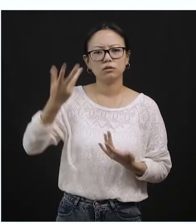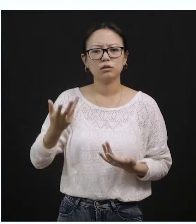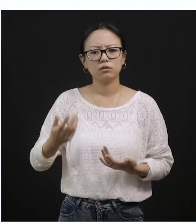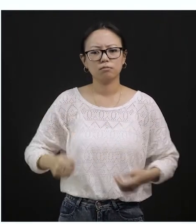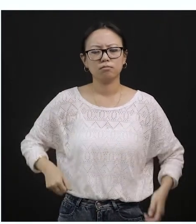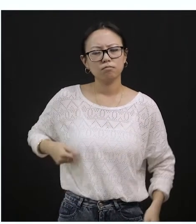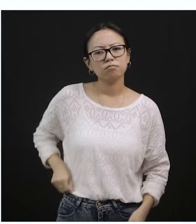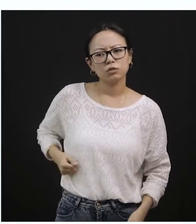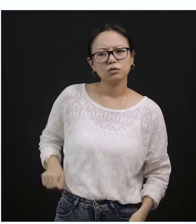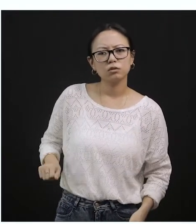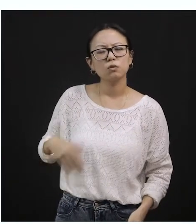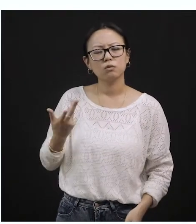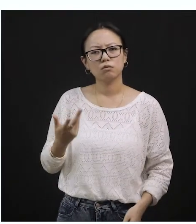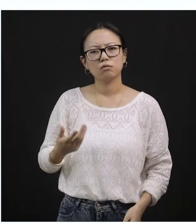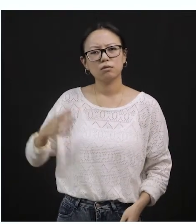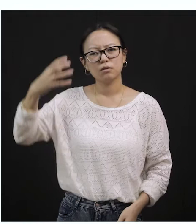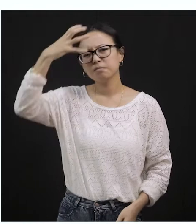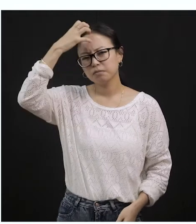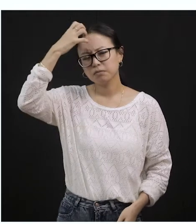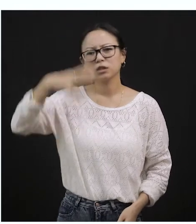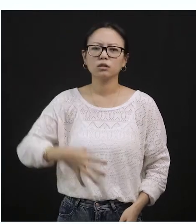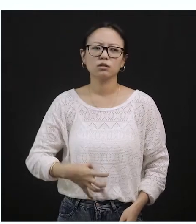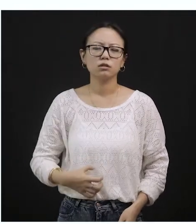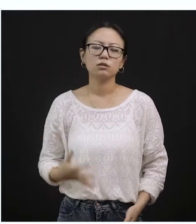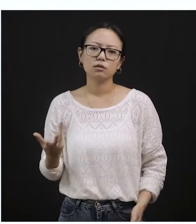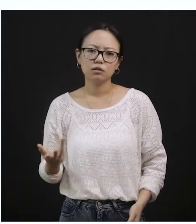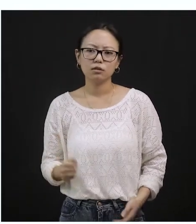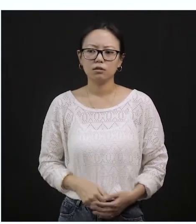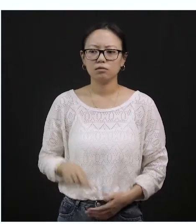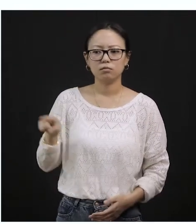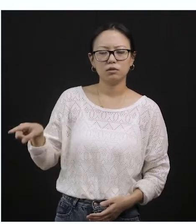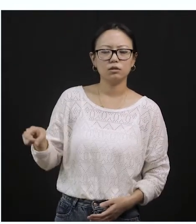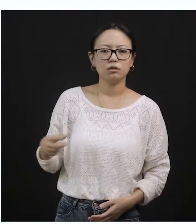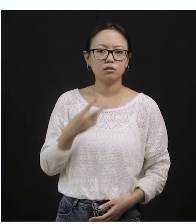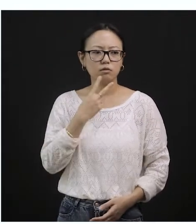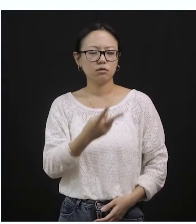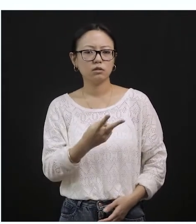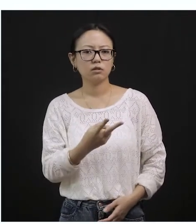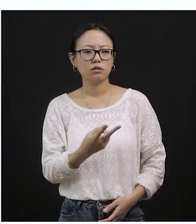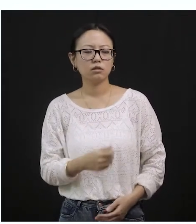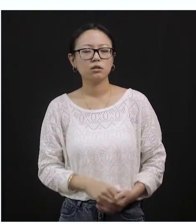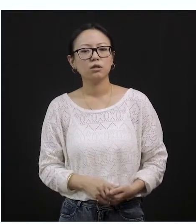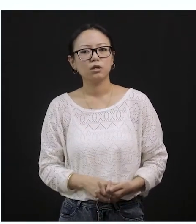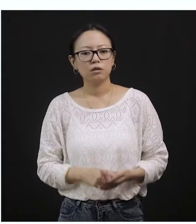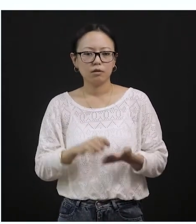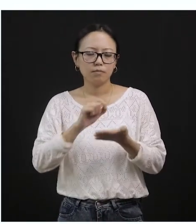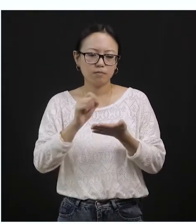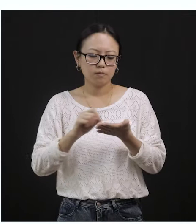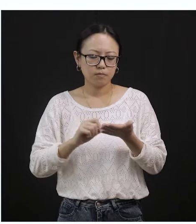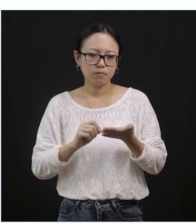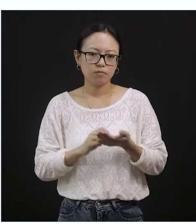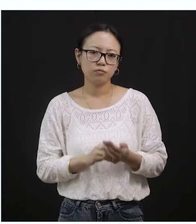what do? You go to see a doctor. Now, after, giving you a thorough checkup, the doctor, they used to prescribe you a